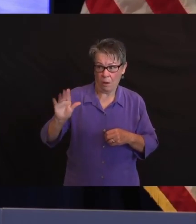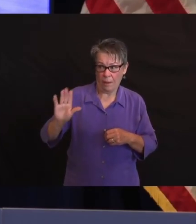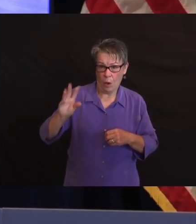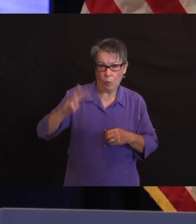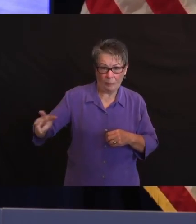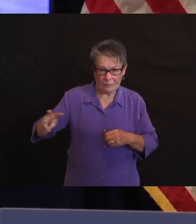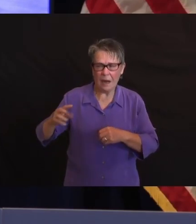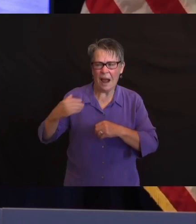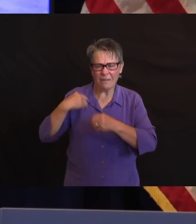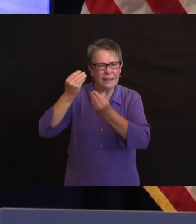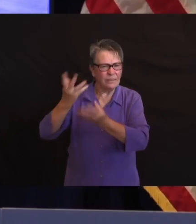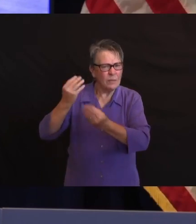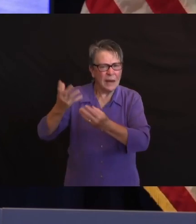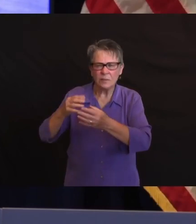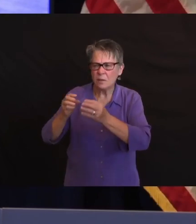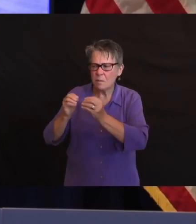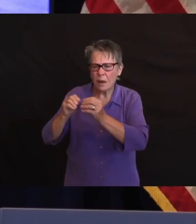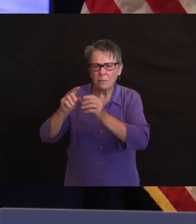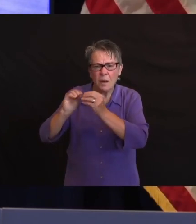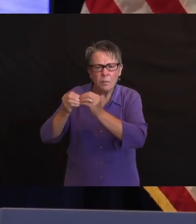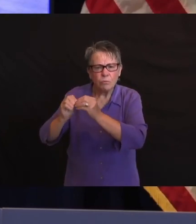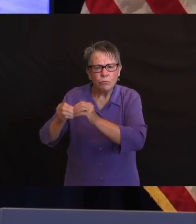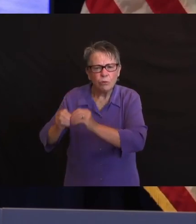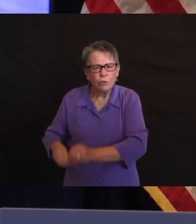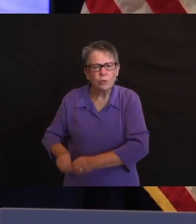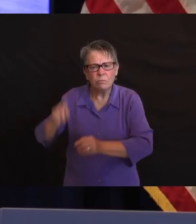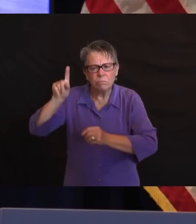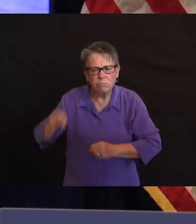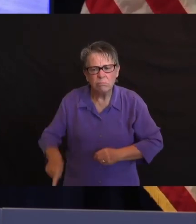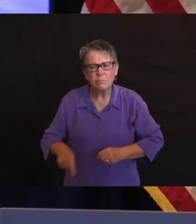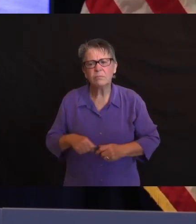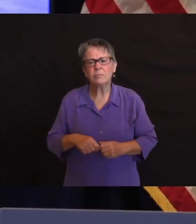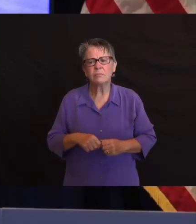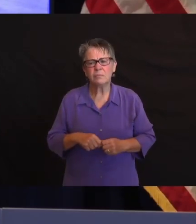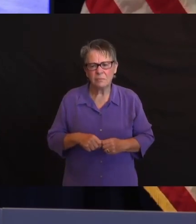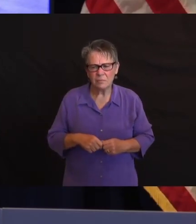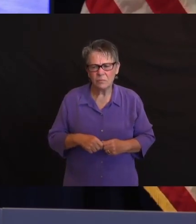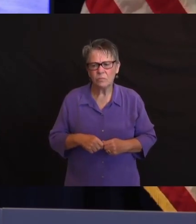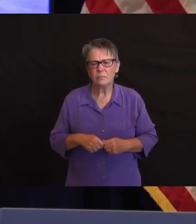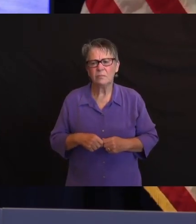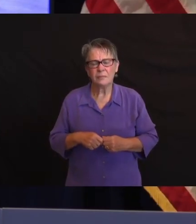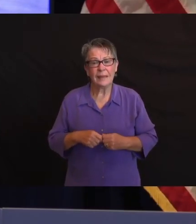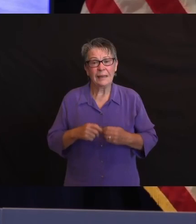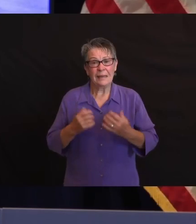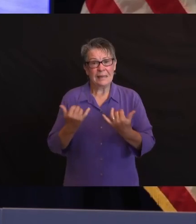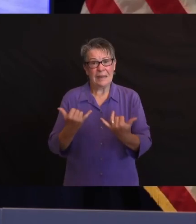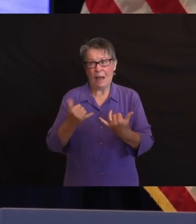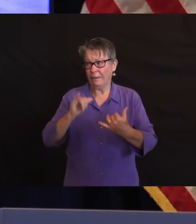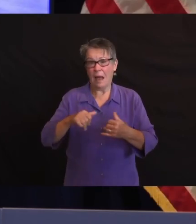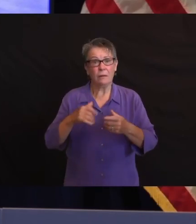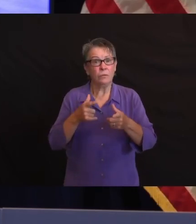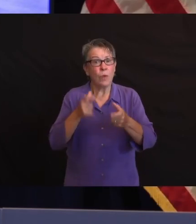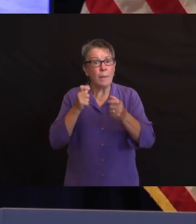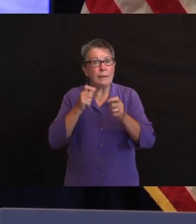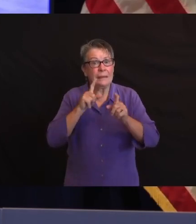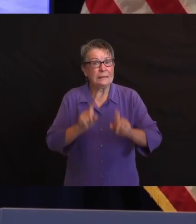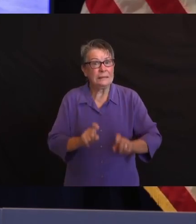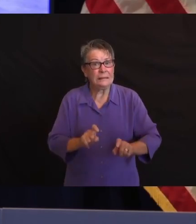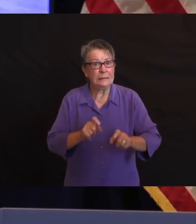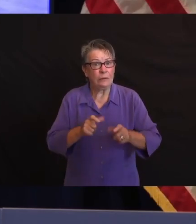an FDA-approved point-of-care antigen test for COVID-19. No equipment is required. The sample